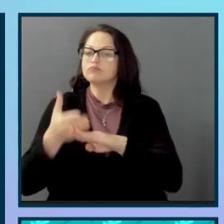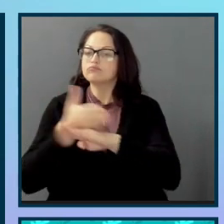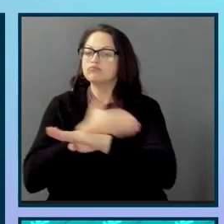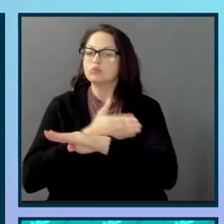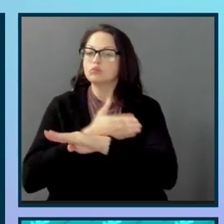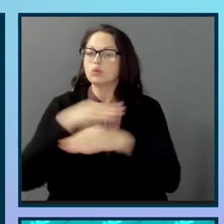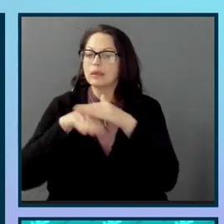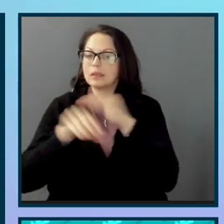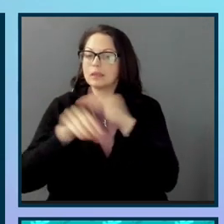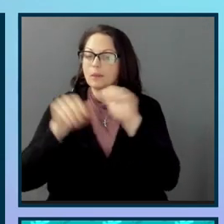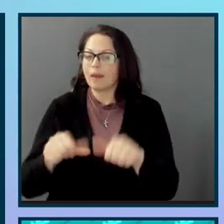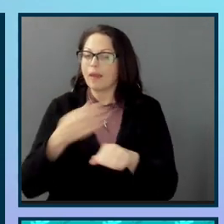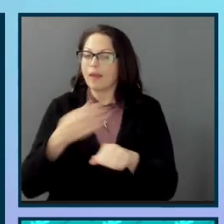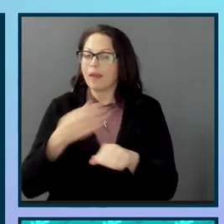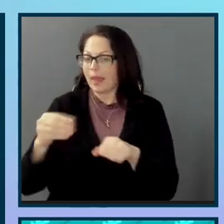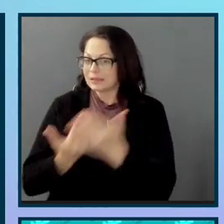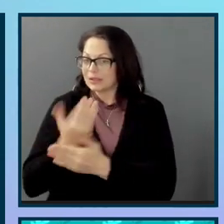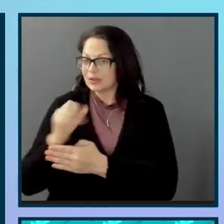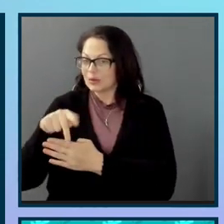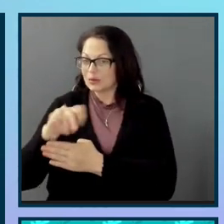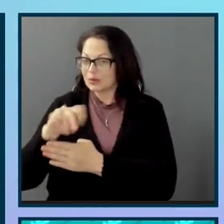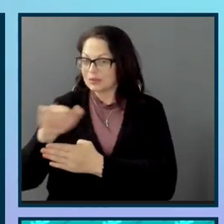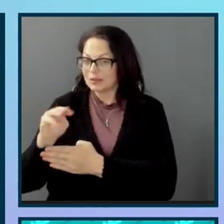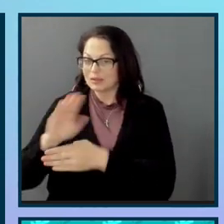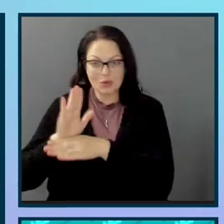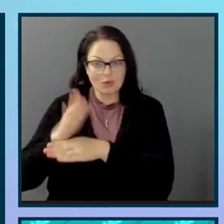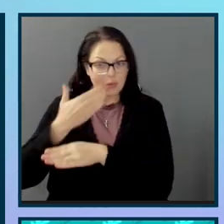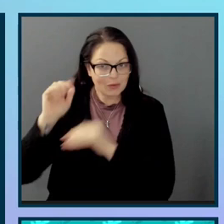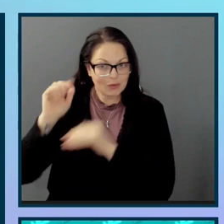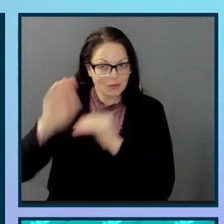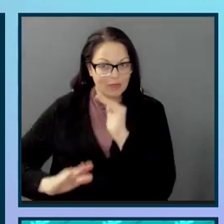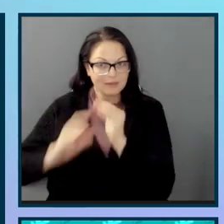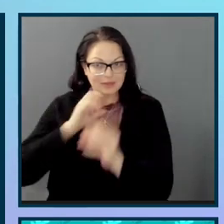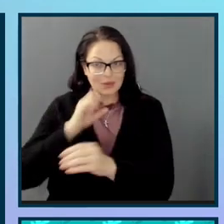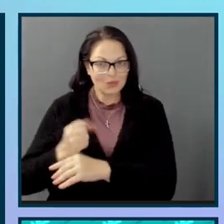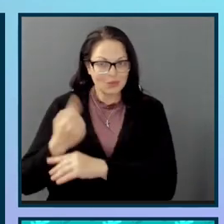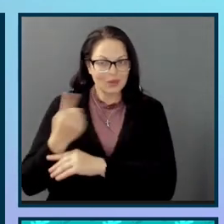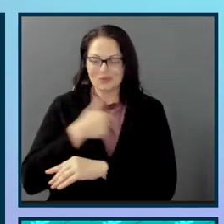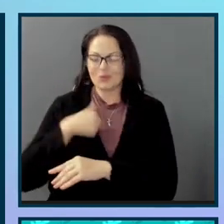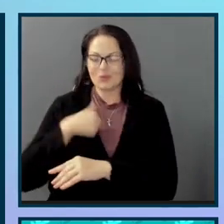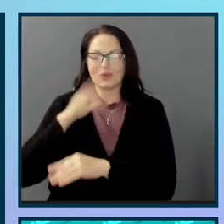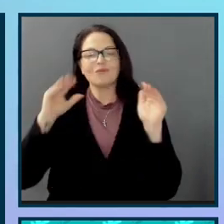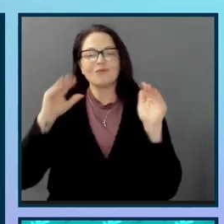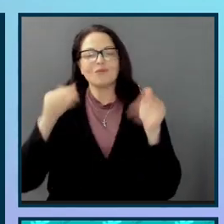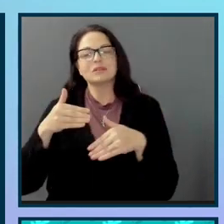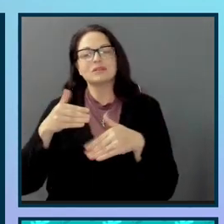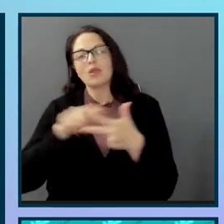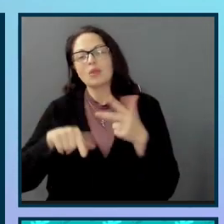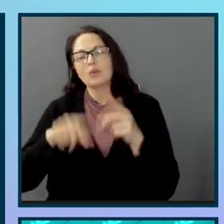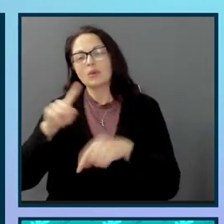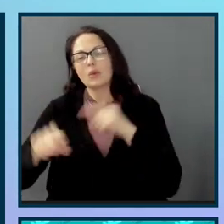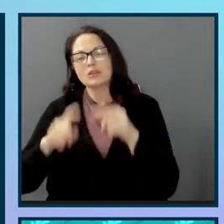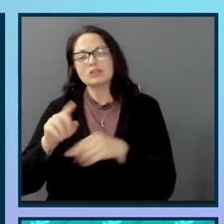new Space Jam web movie better than the old one? We will focus on these three questions in our demos, and we will